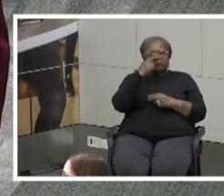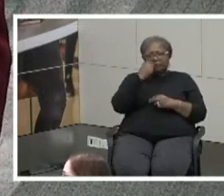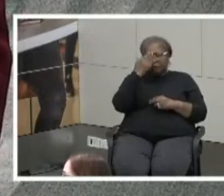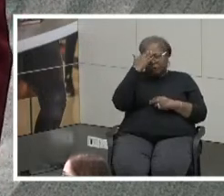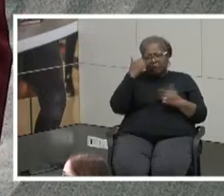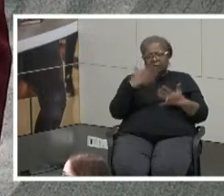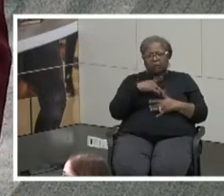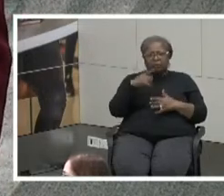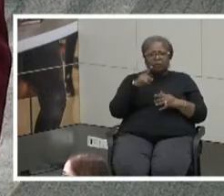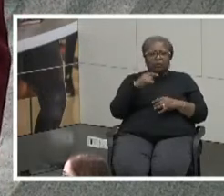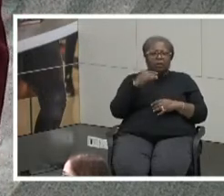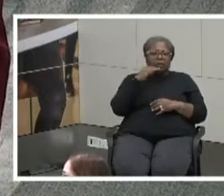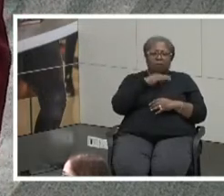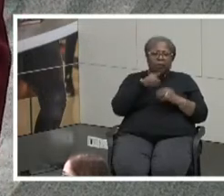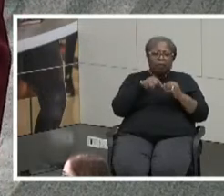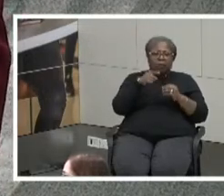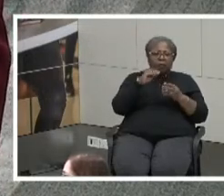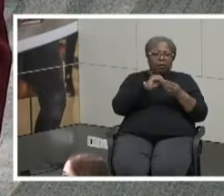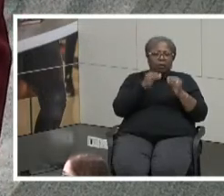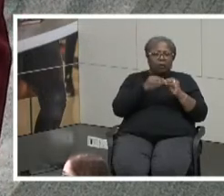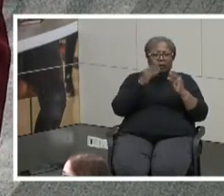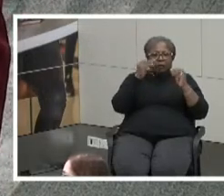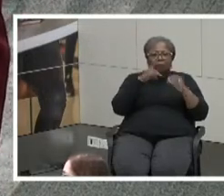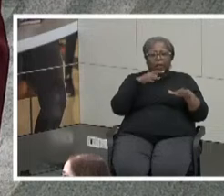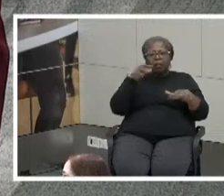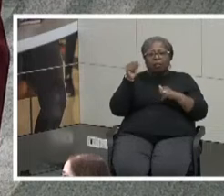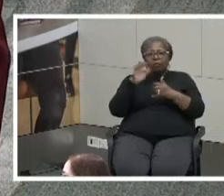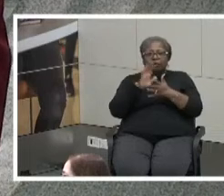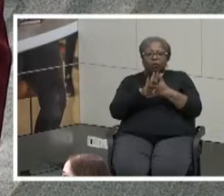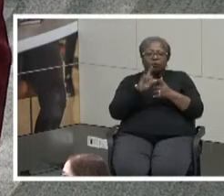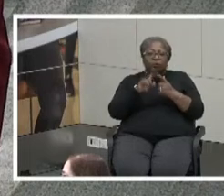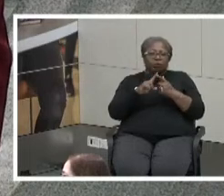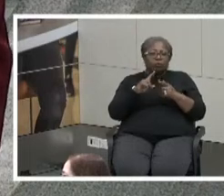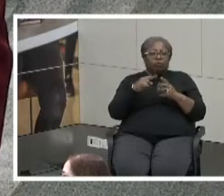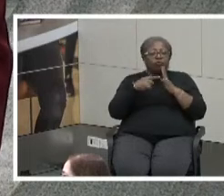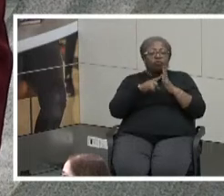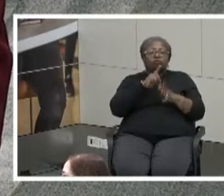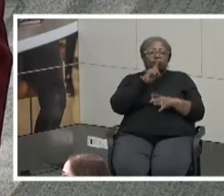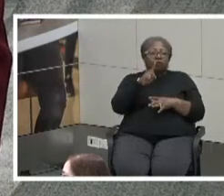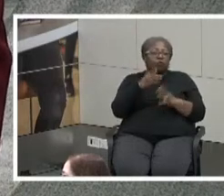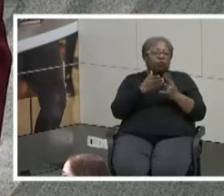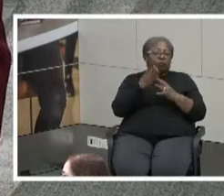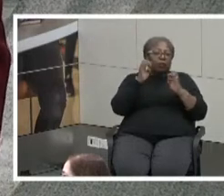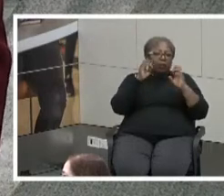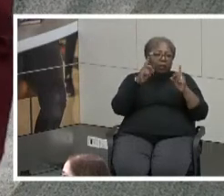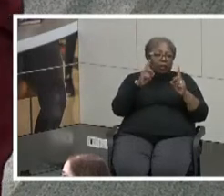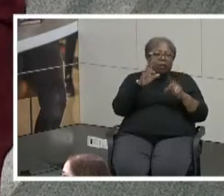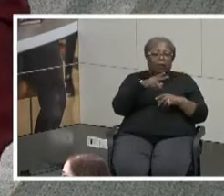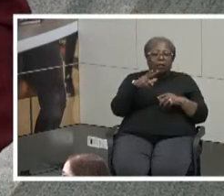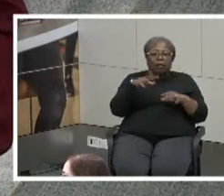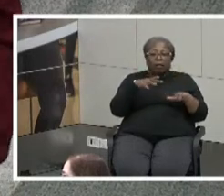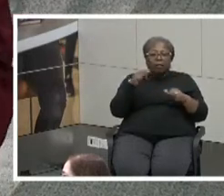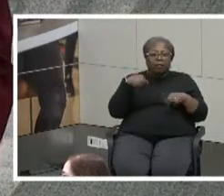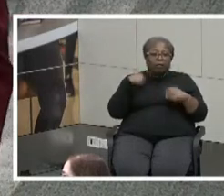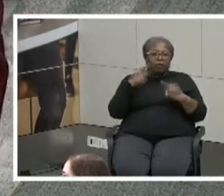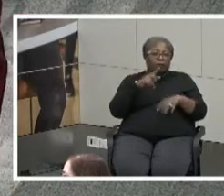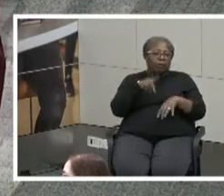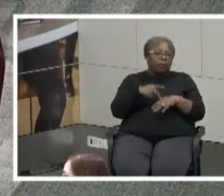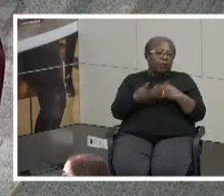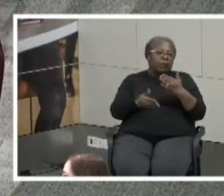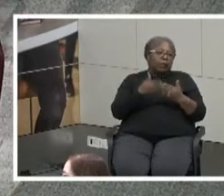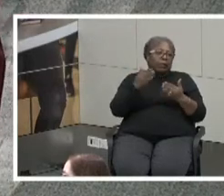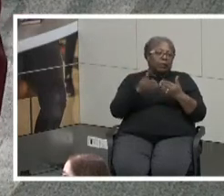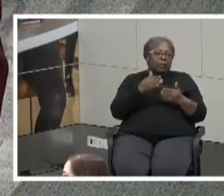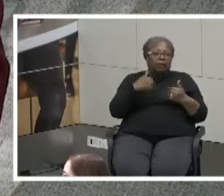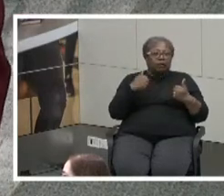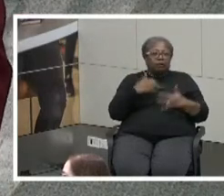of you too he lies to you about the number of teachers who have left the school to more effective in reality 32 Educators have left so far our principal who so easily bent